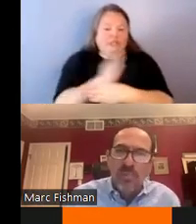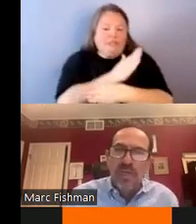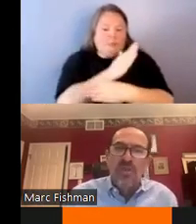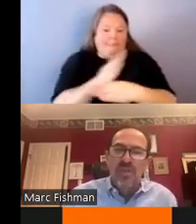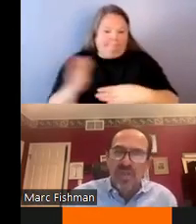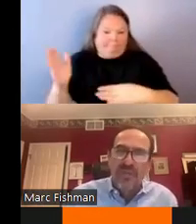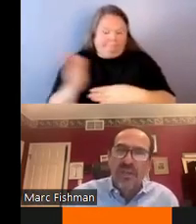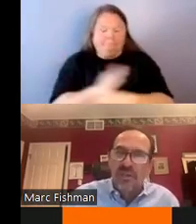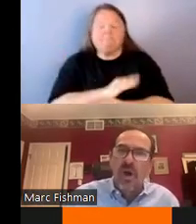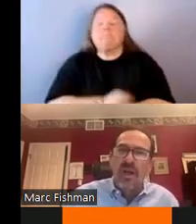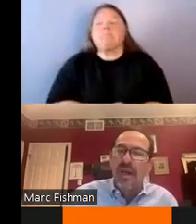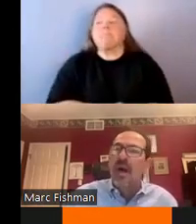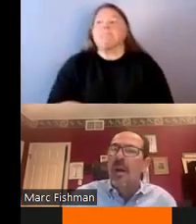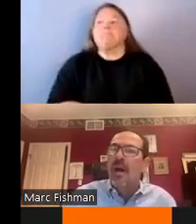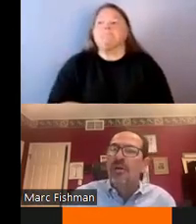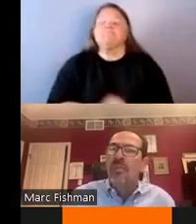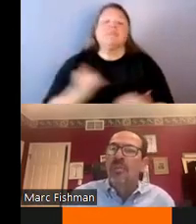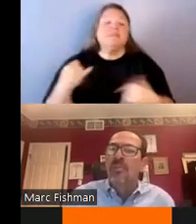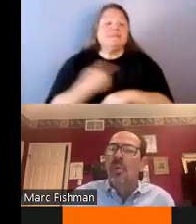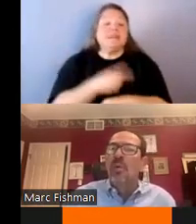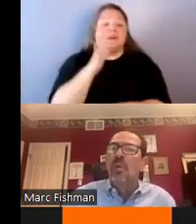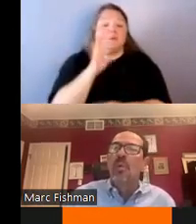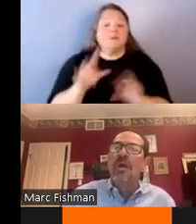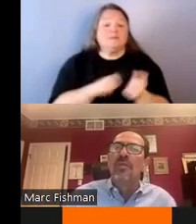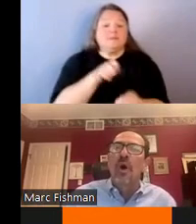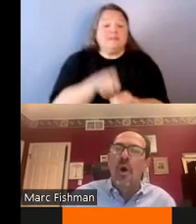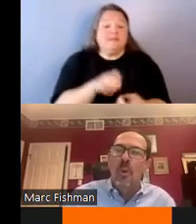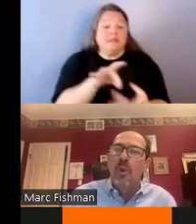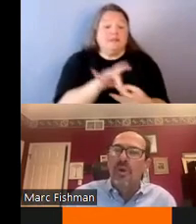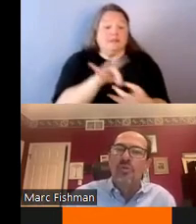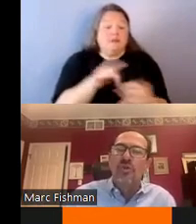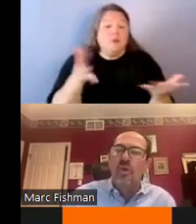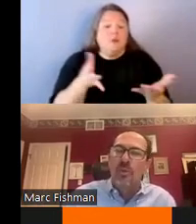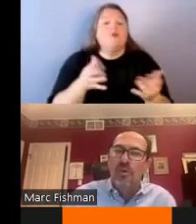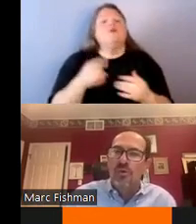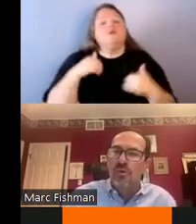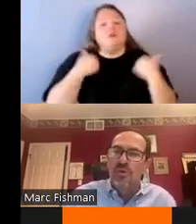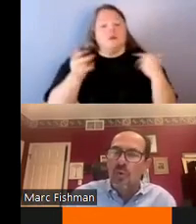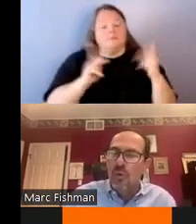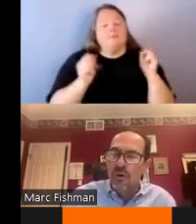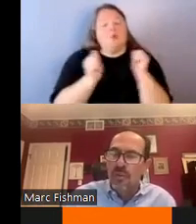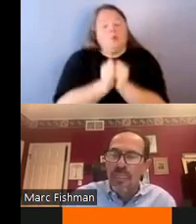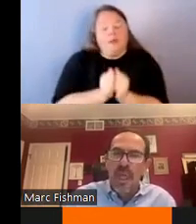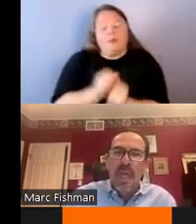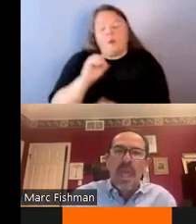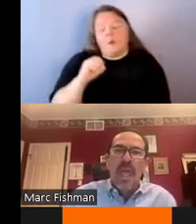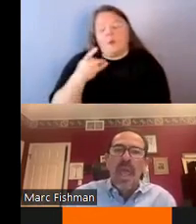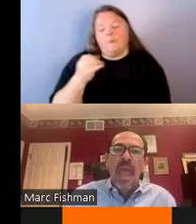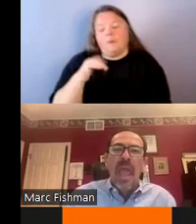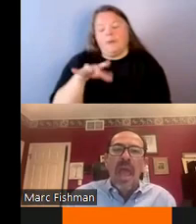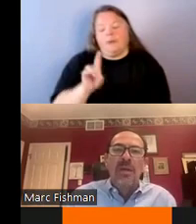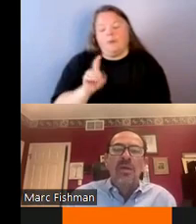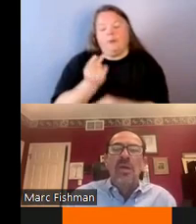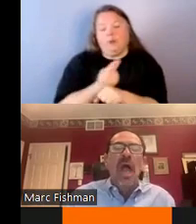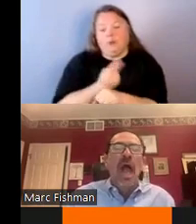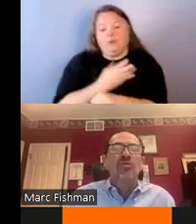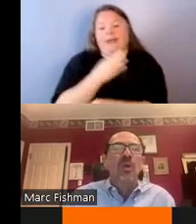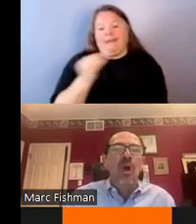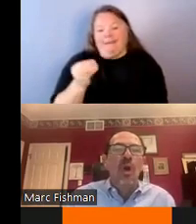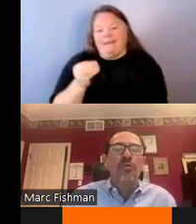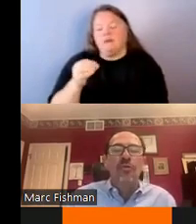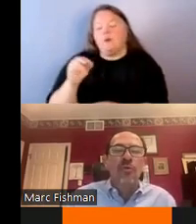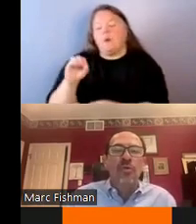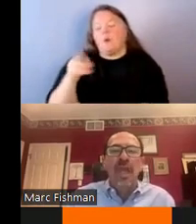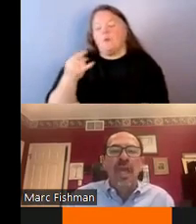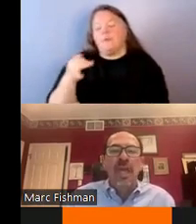I'm going to be specifically talking about young people with opioid use and opioid use disorder. And as